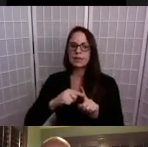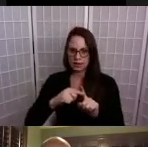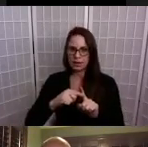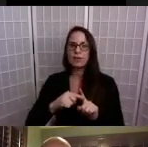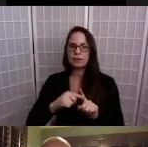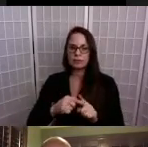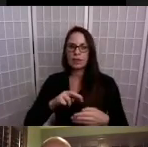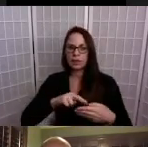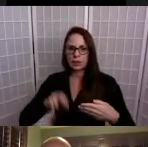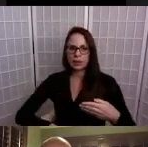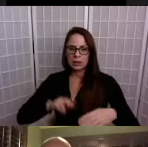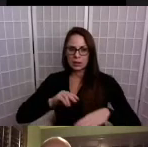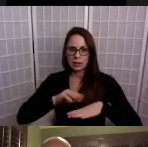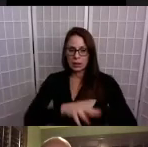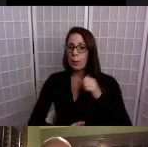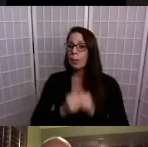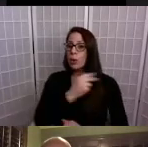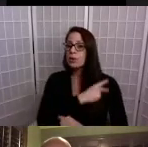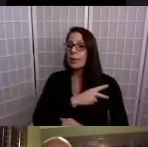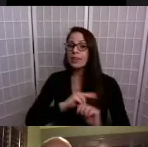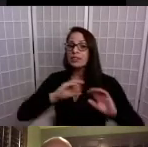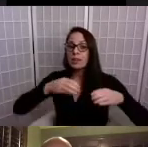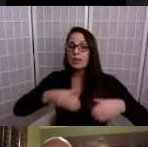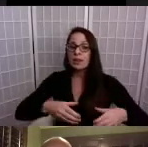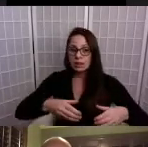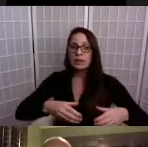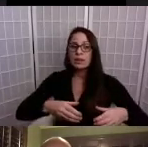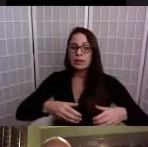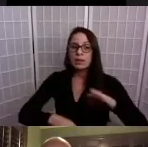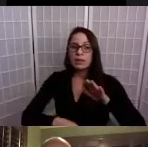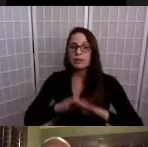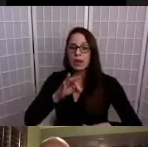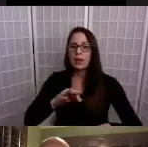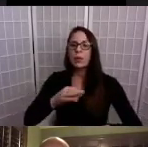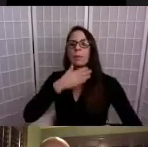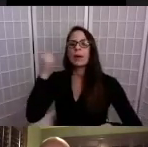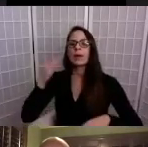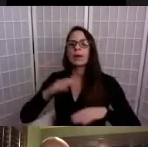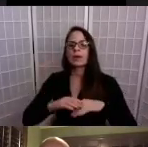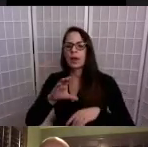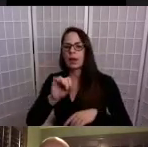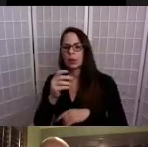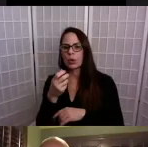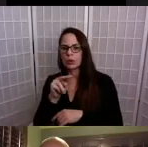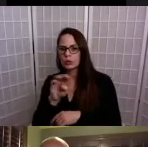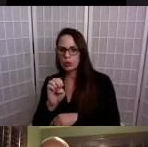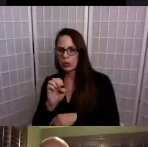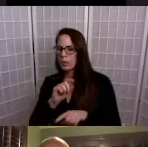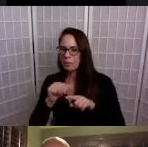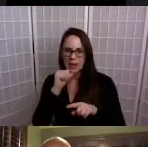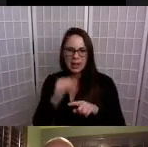Most patients in this studied group found that it was more beneficial than cortisone, but that it was not quite as good as